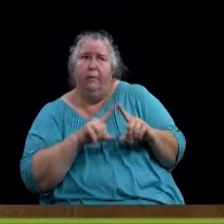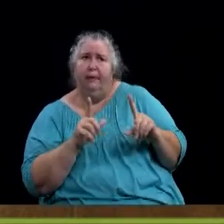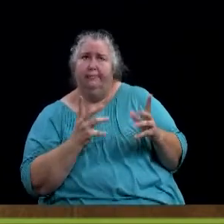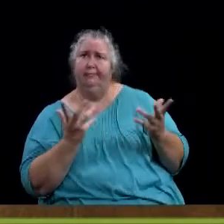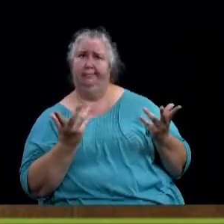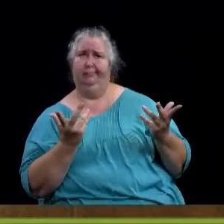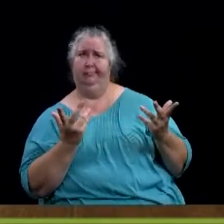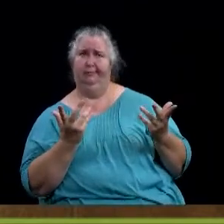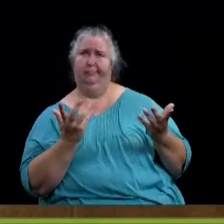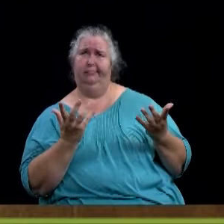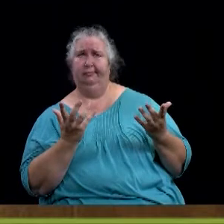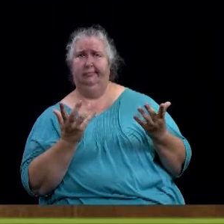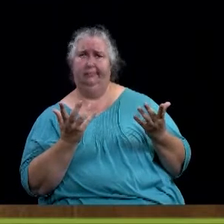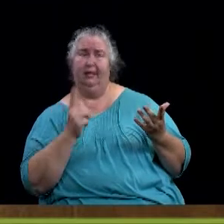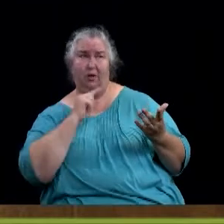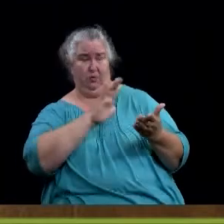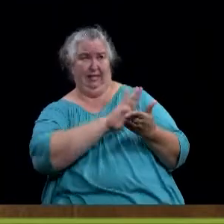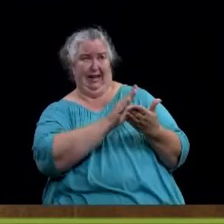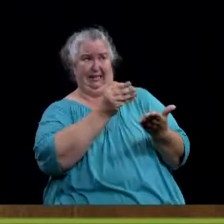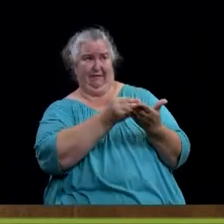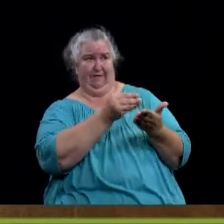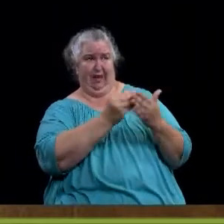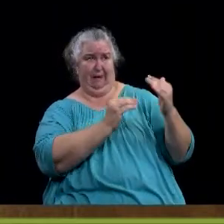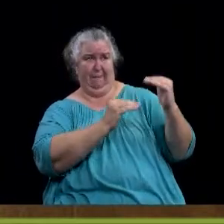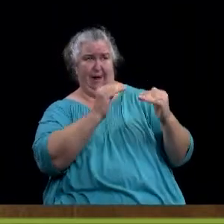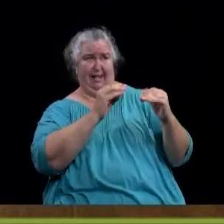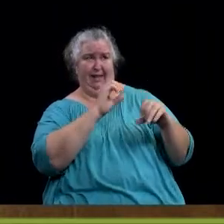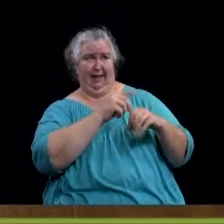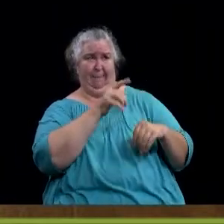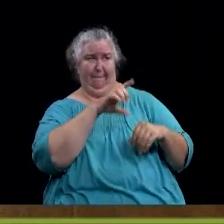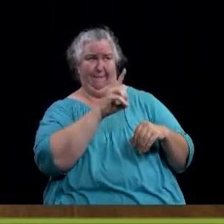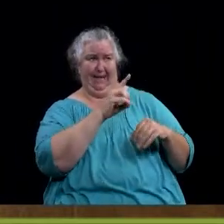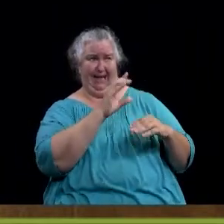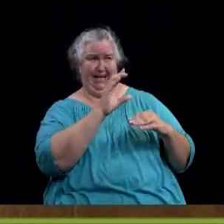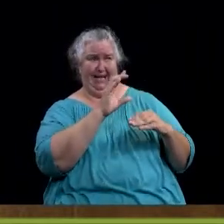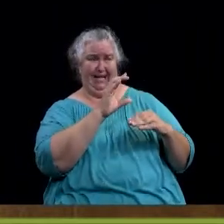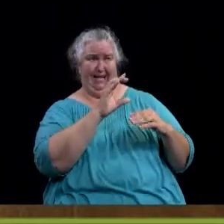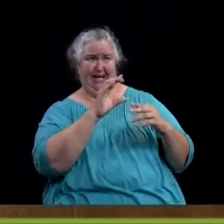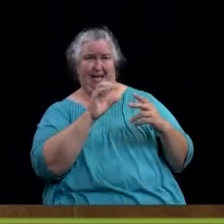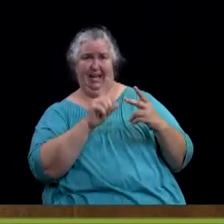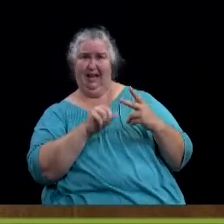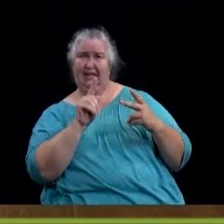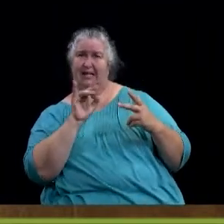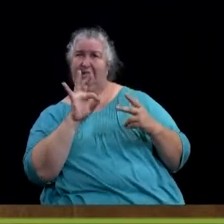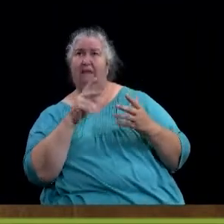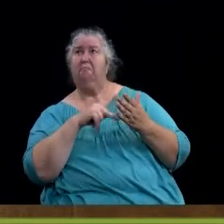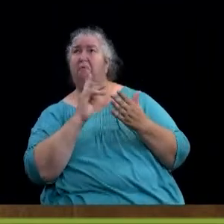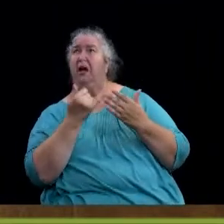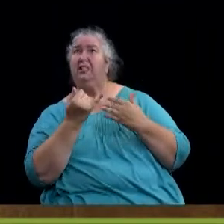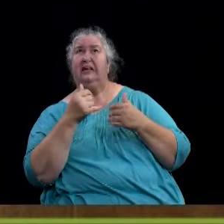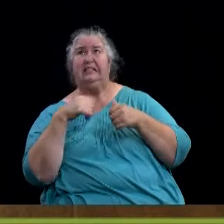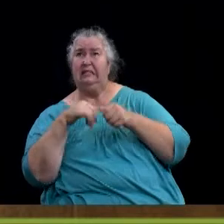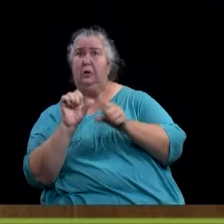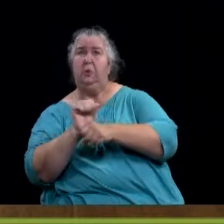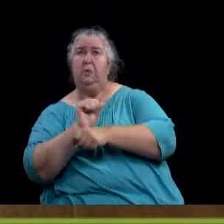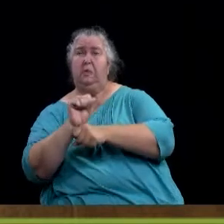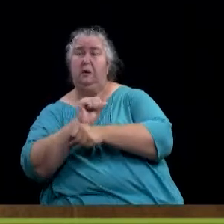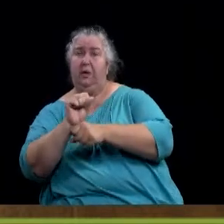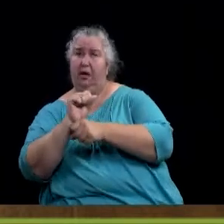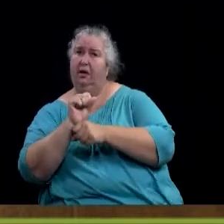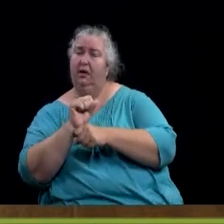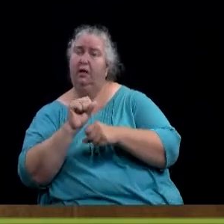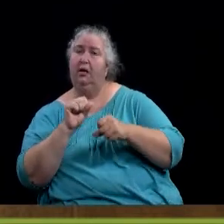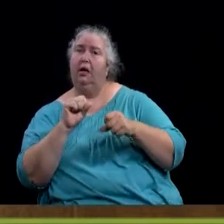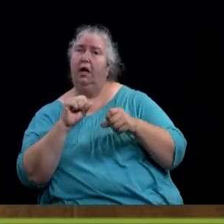PID. And there's a lot of TIF projects still out there that we want to work on. But in the context of what we're doing here on PID, at some future, and